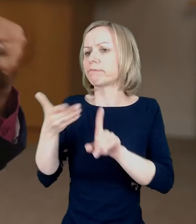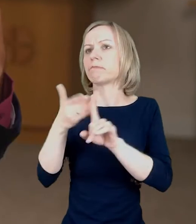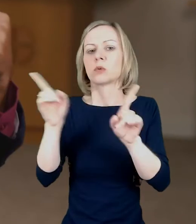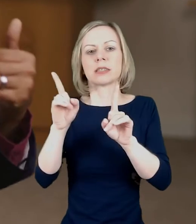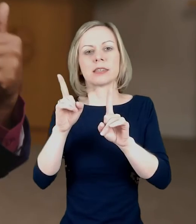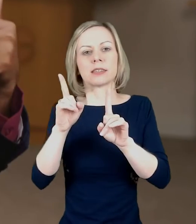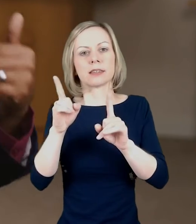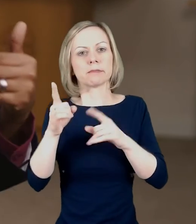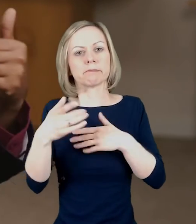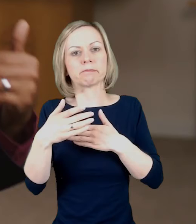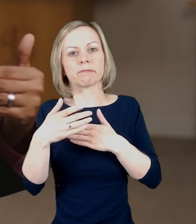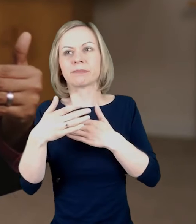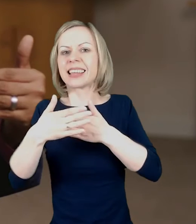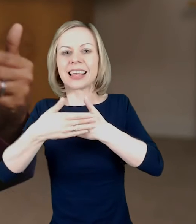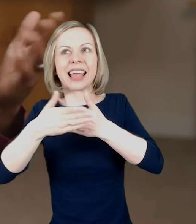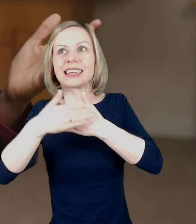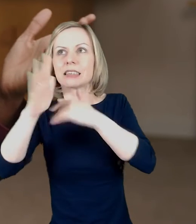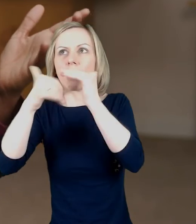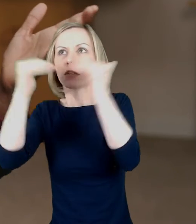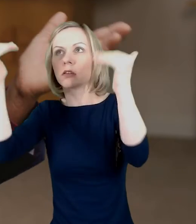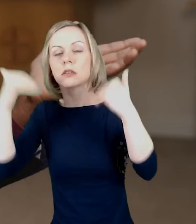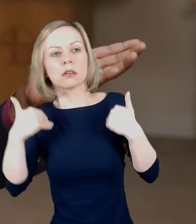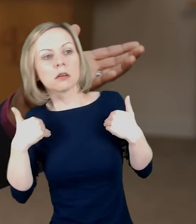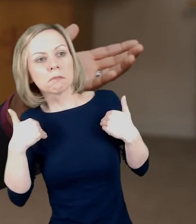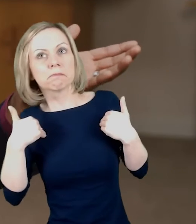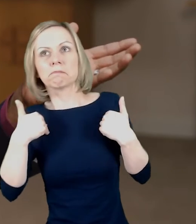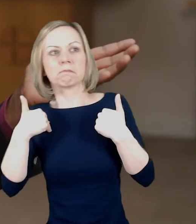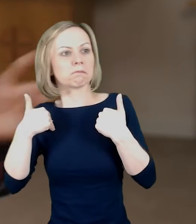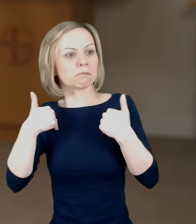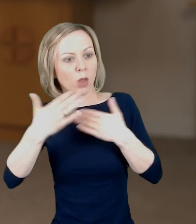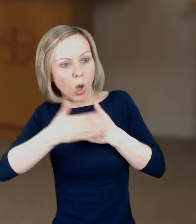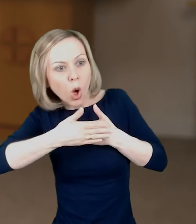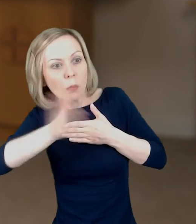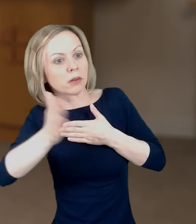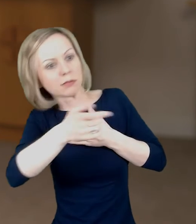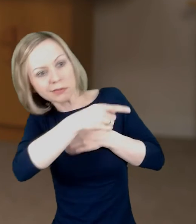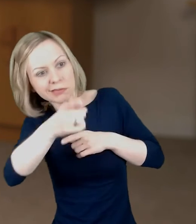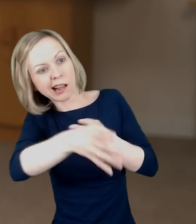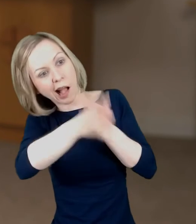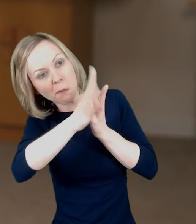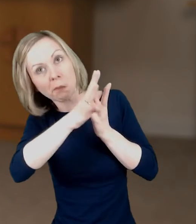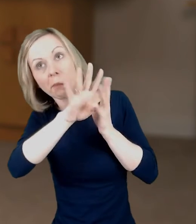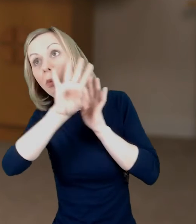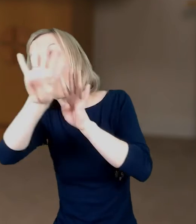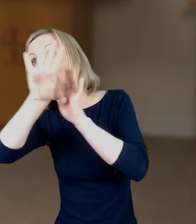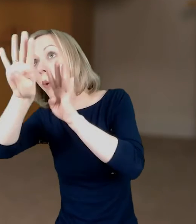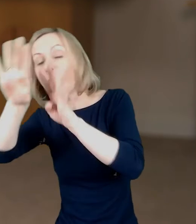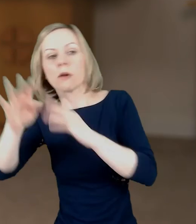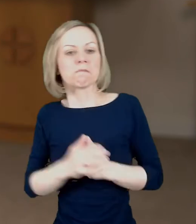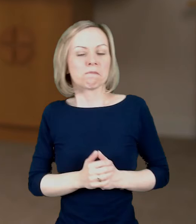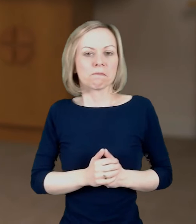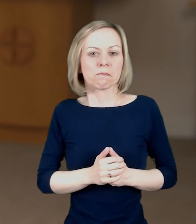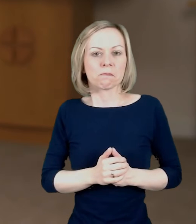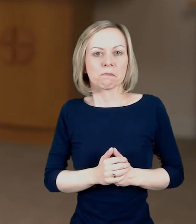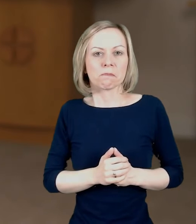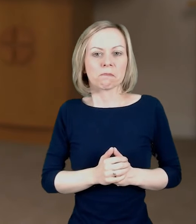gatekeeper, to stand by the gates and open the gates for people. And I'm also very aware